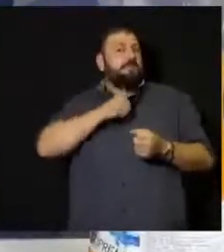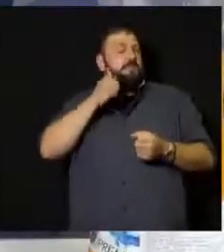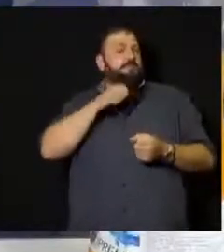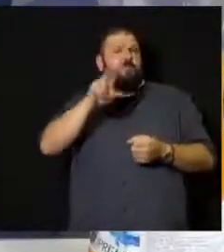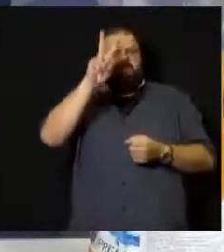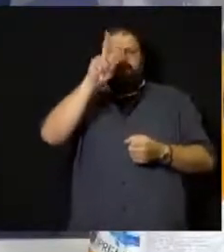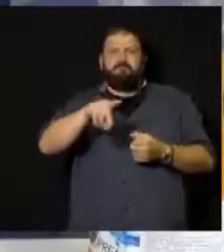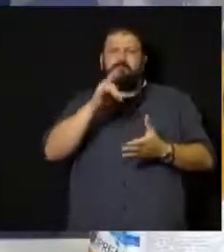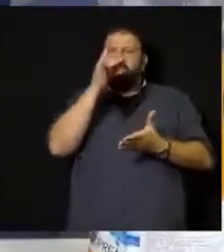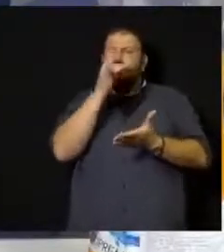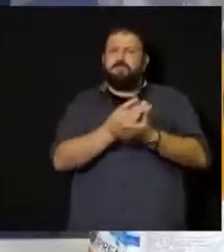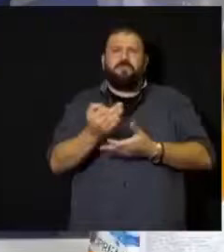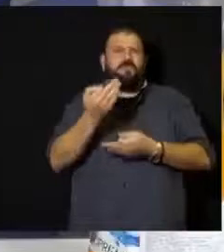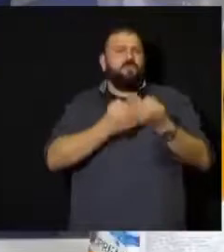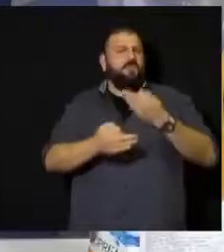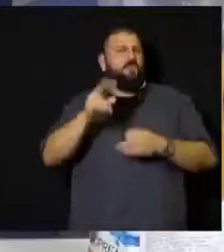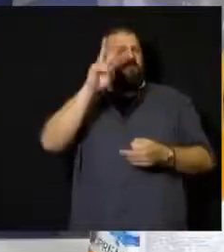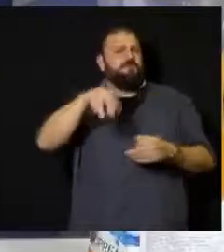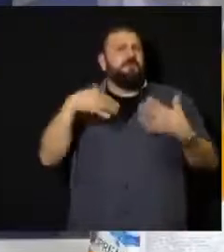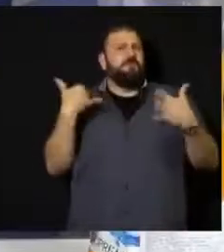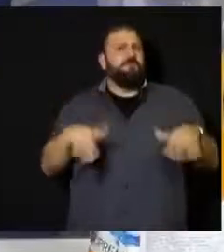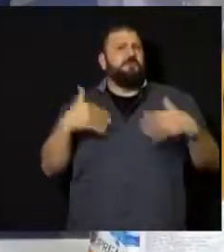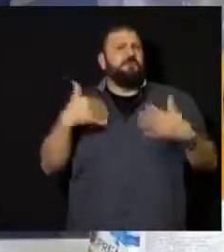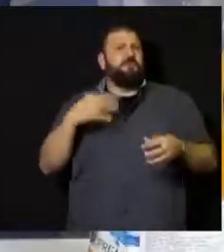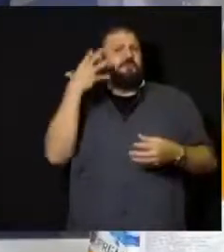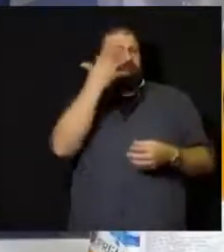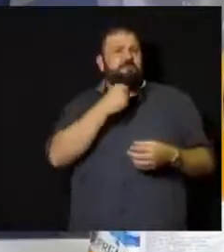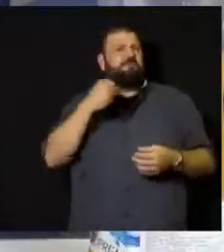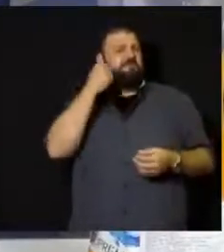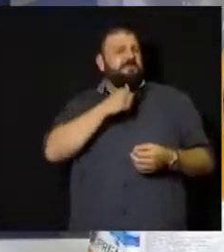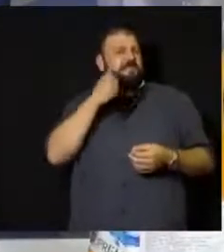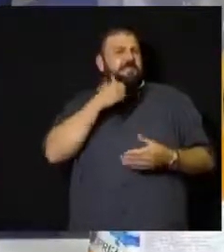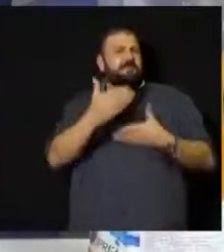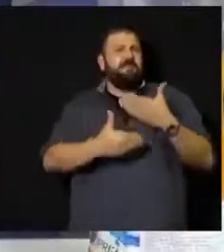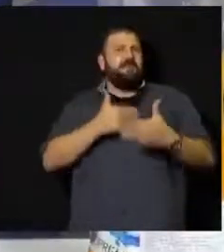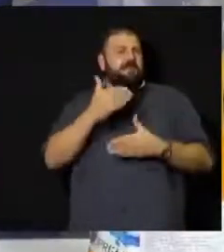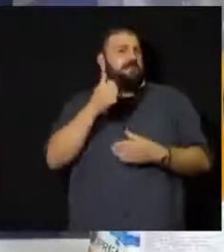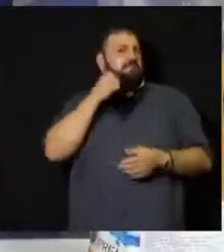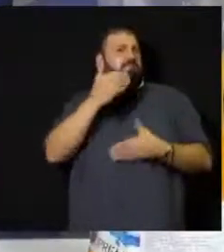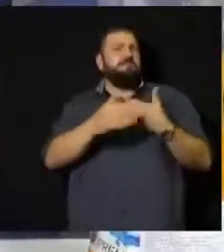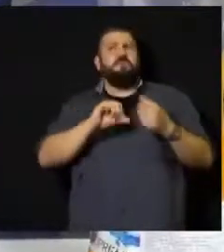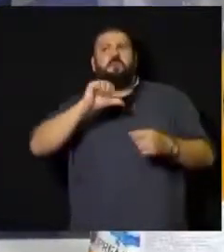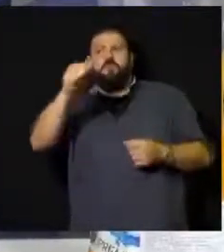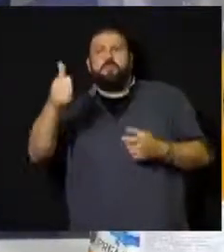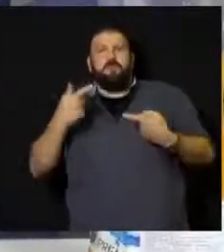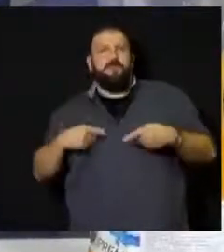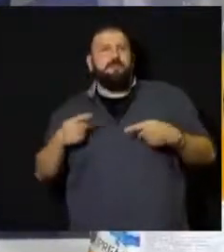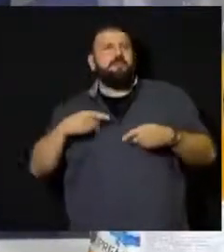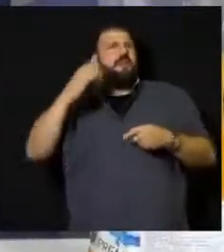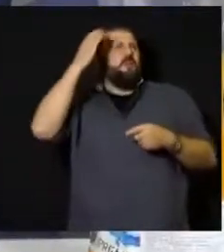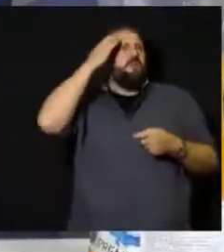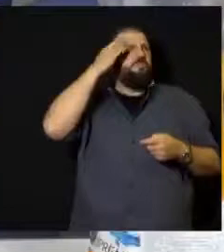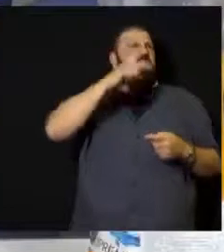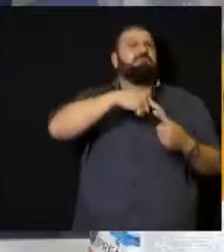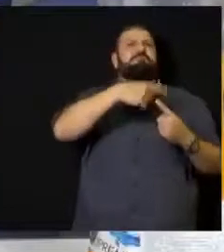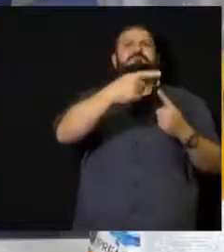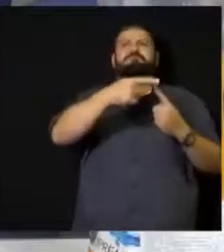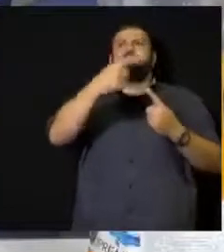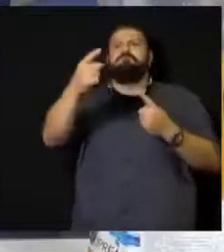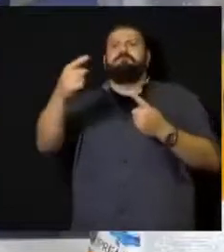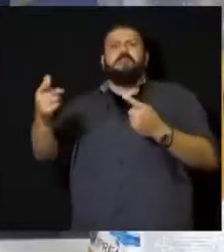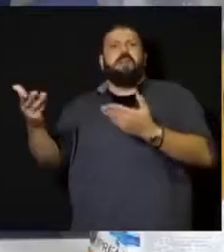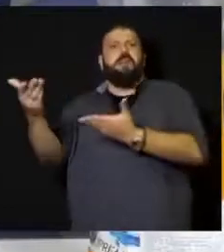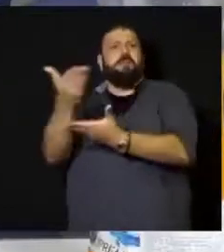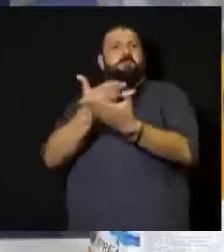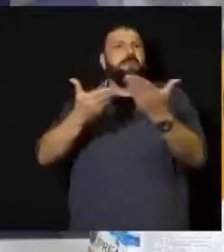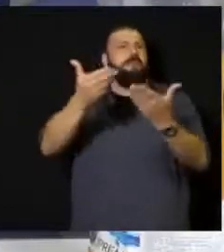on single one, and that was an amazing pull because we started to replicate it, what one or the other was doing, and everybody was aware of what